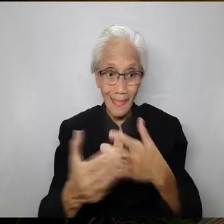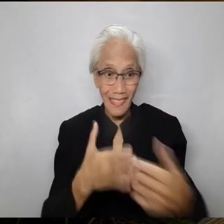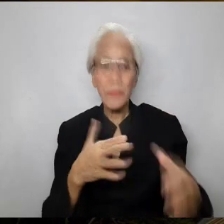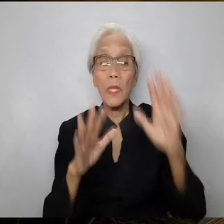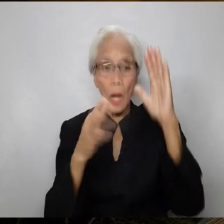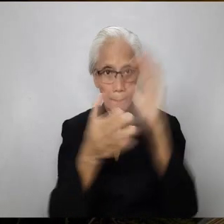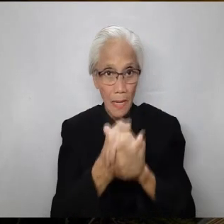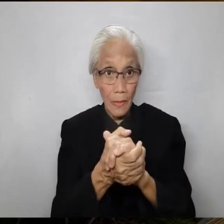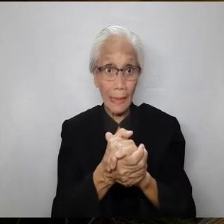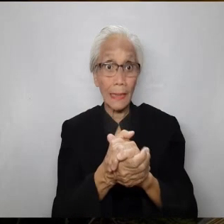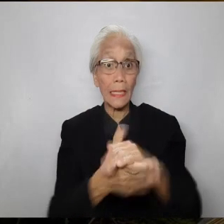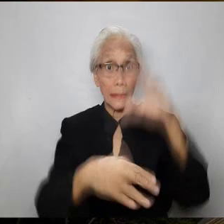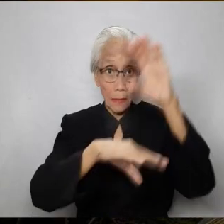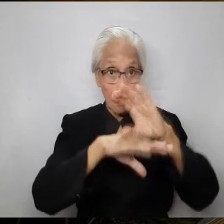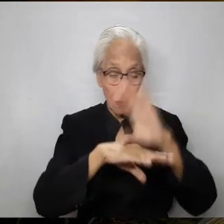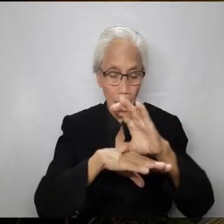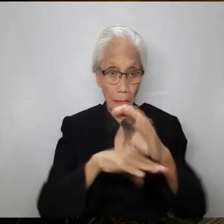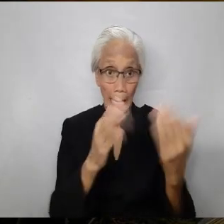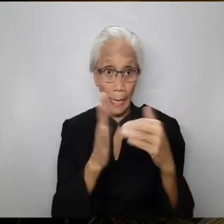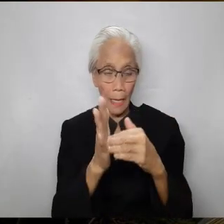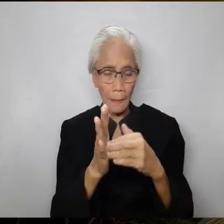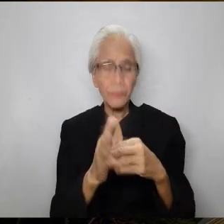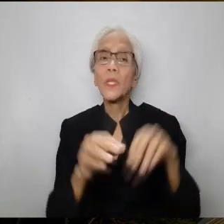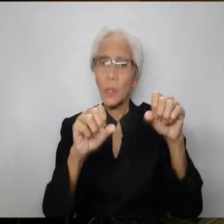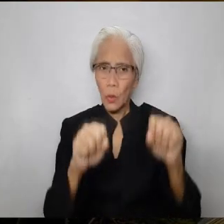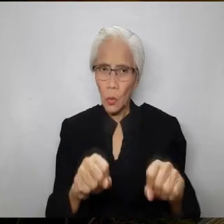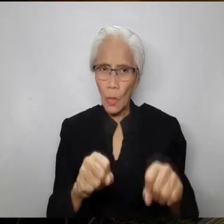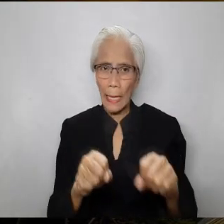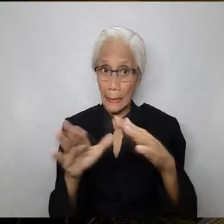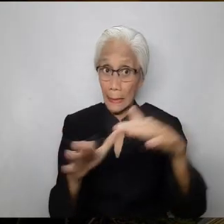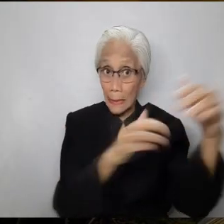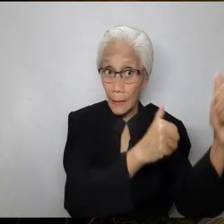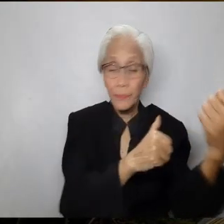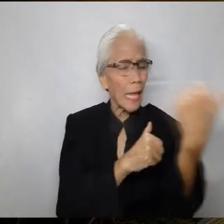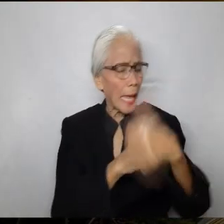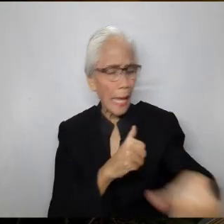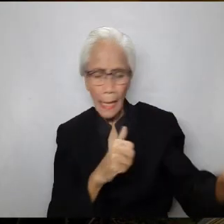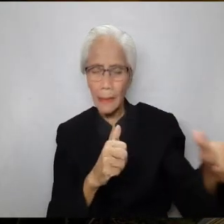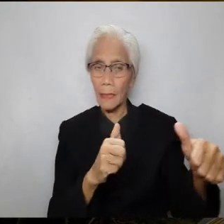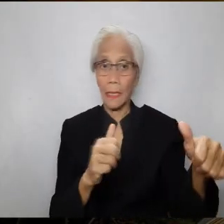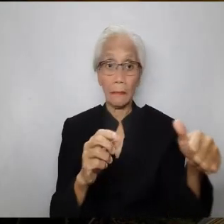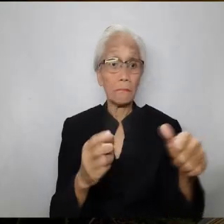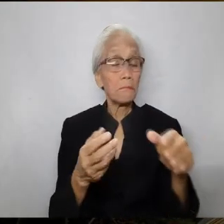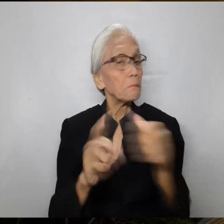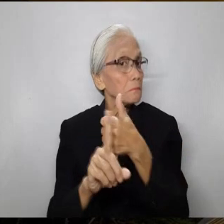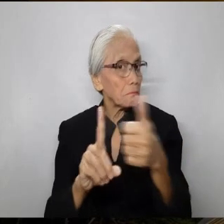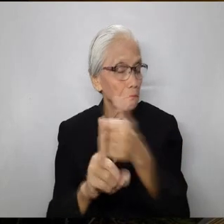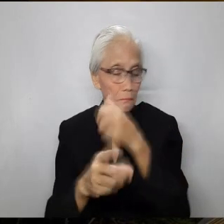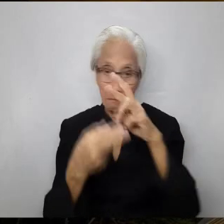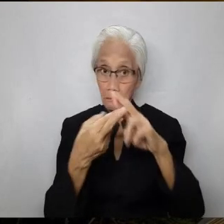situation even when you are married in church. I repeat that. You can leave